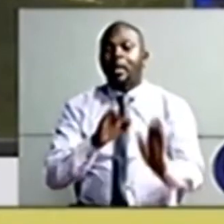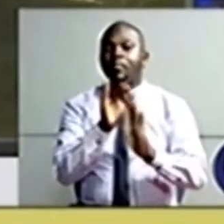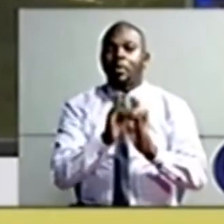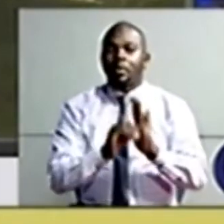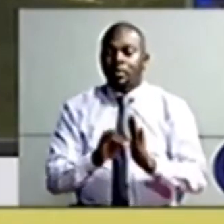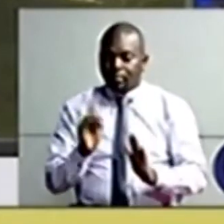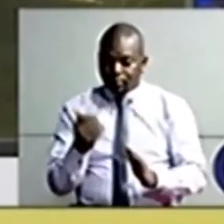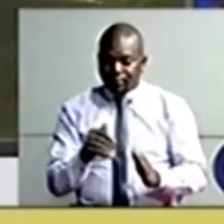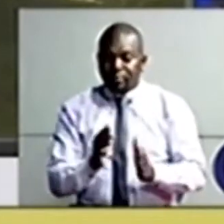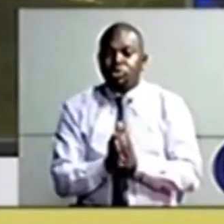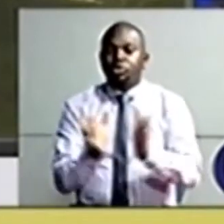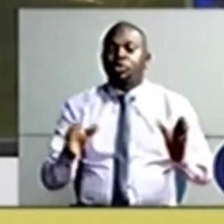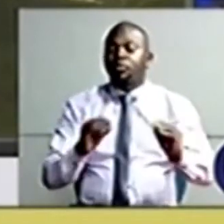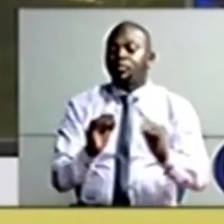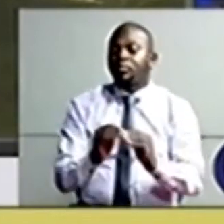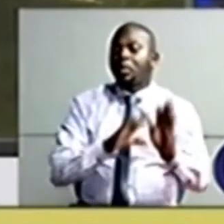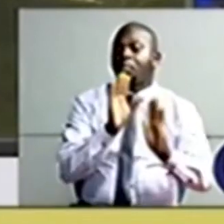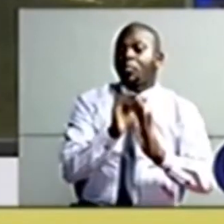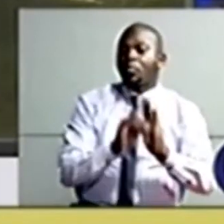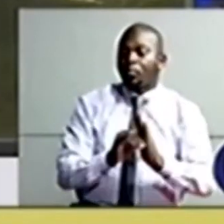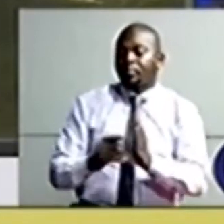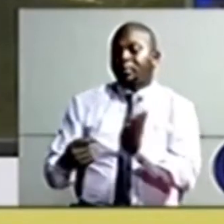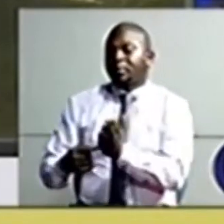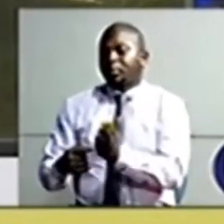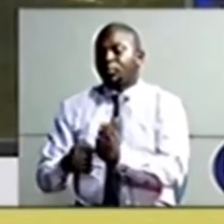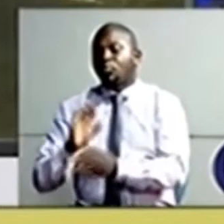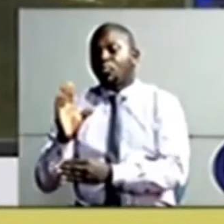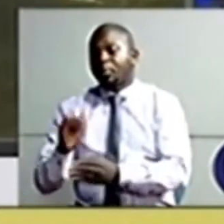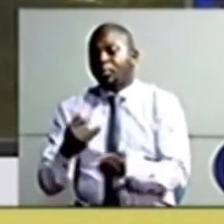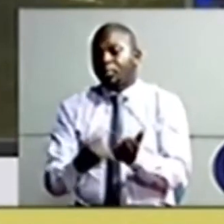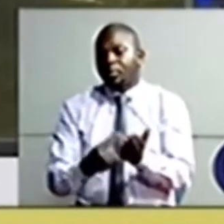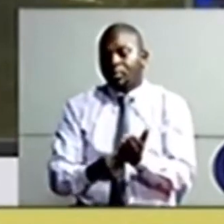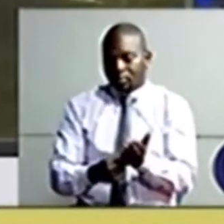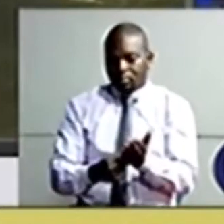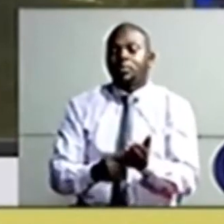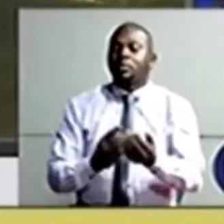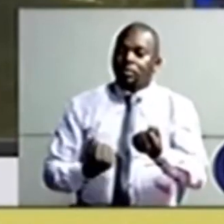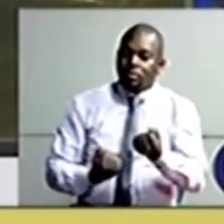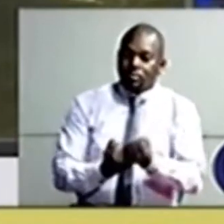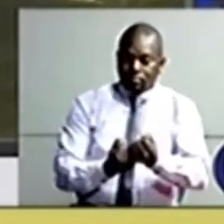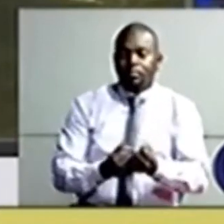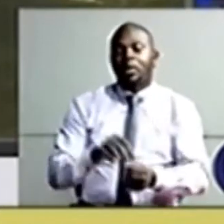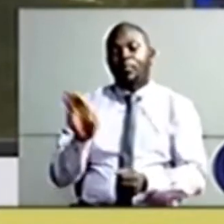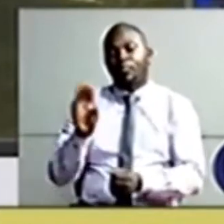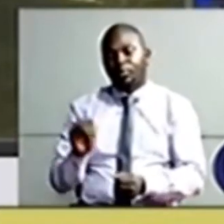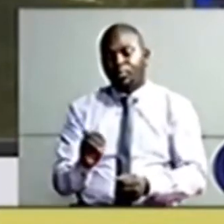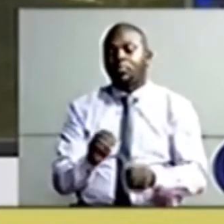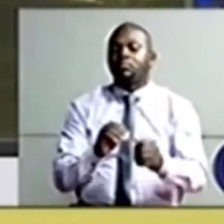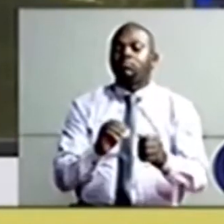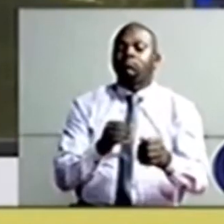the first general meeting of Program Technical Committee of Uganda, or for the Uganda Support to Municipal